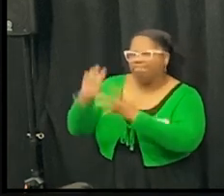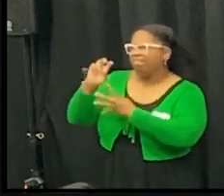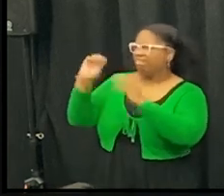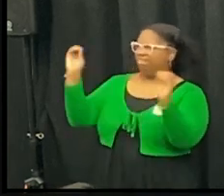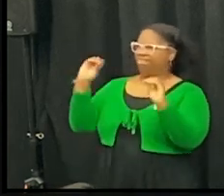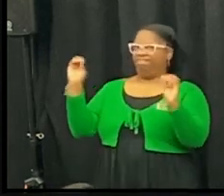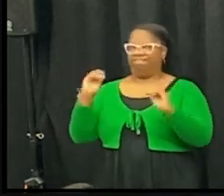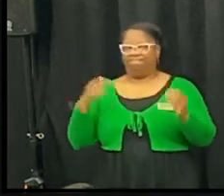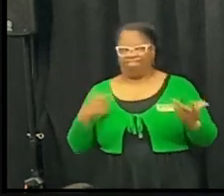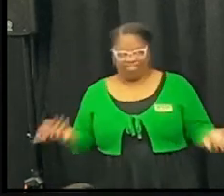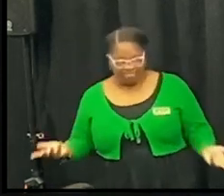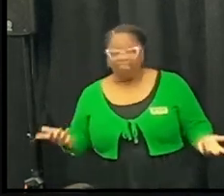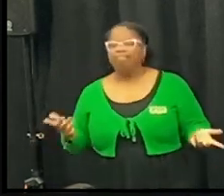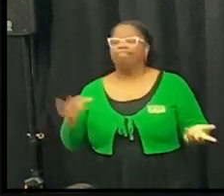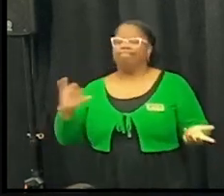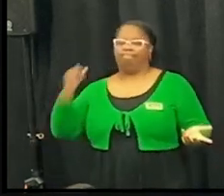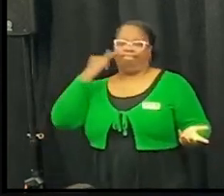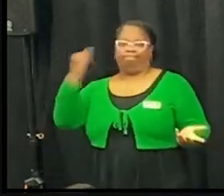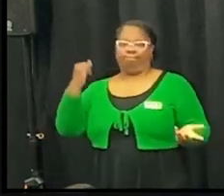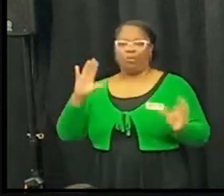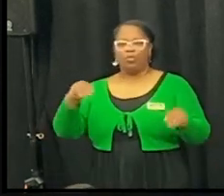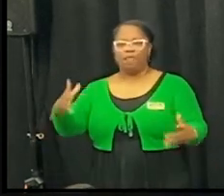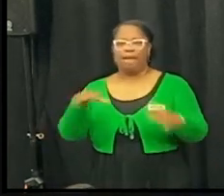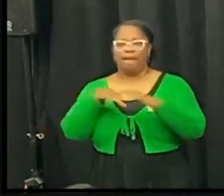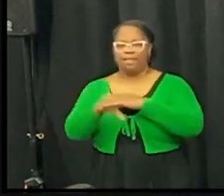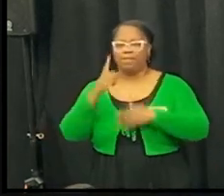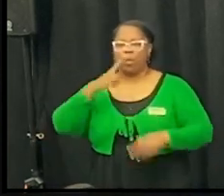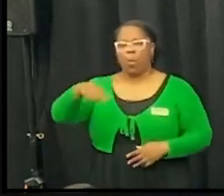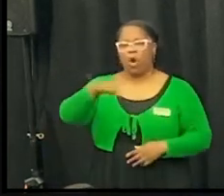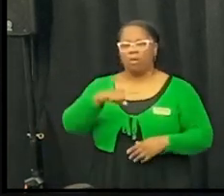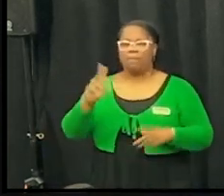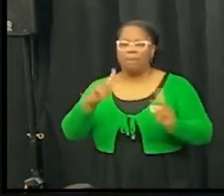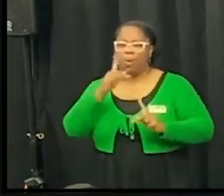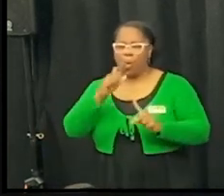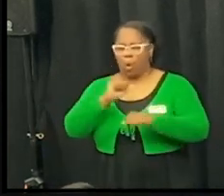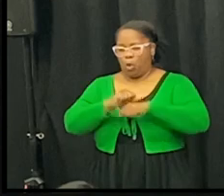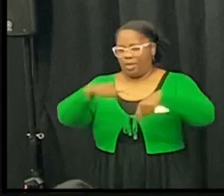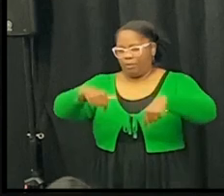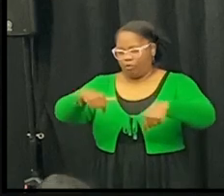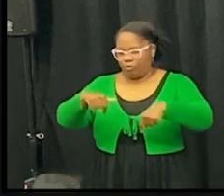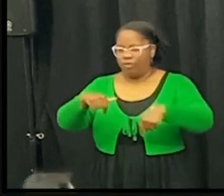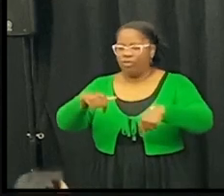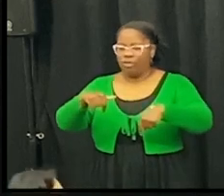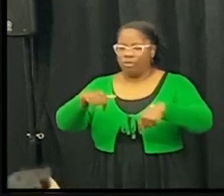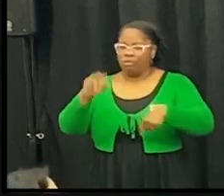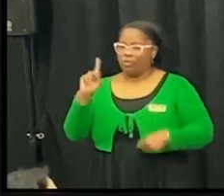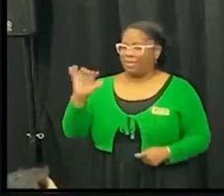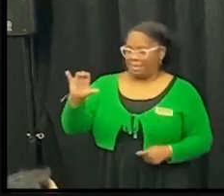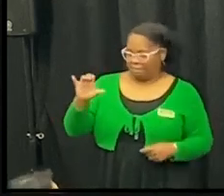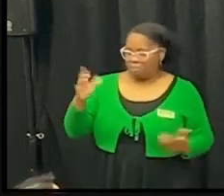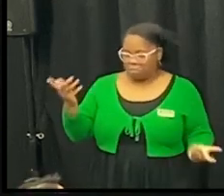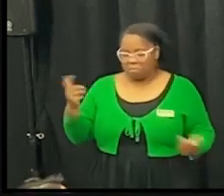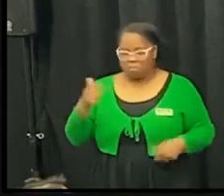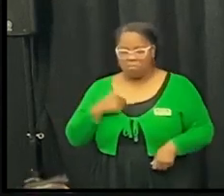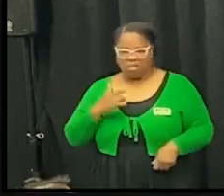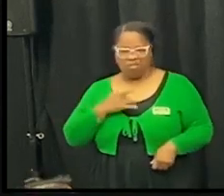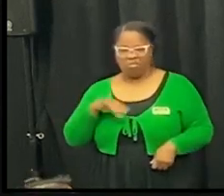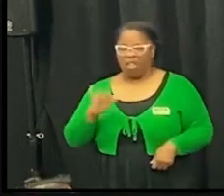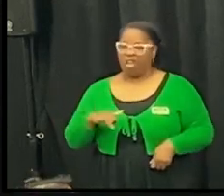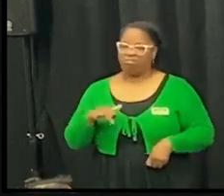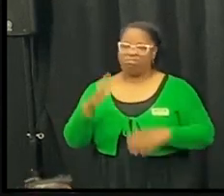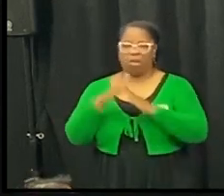give access to folks, to people who are working here in New York. I think that's the biggest thing